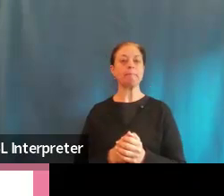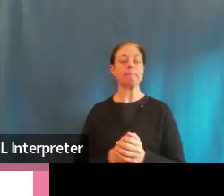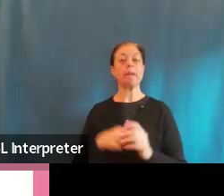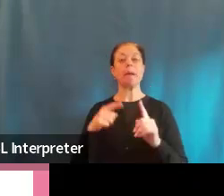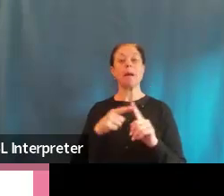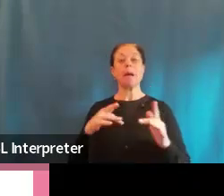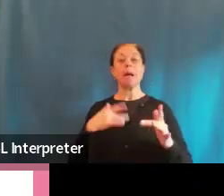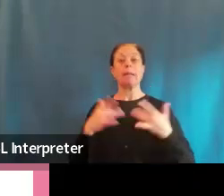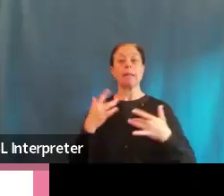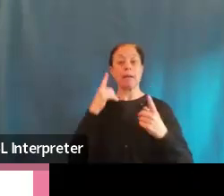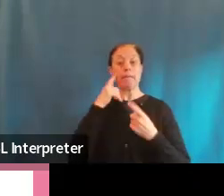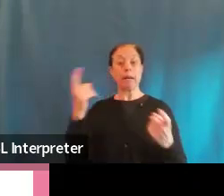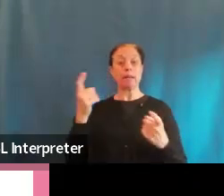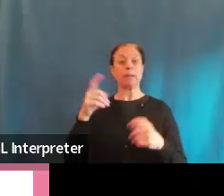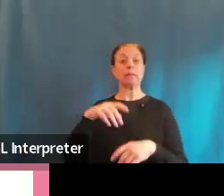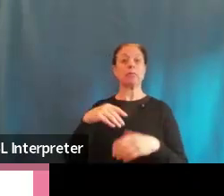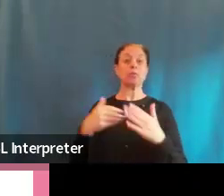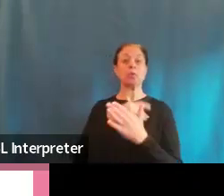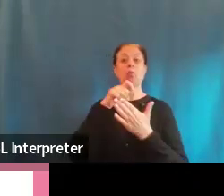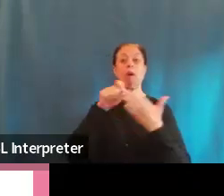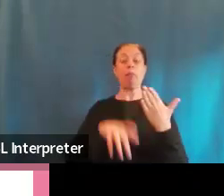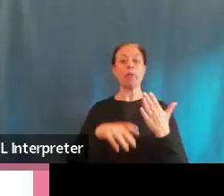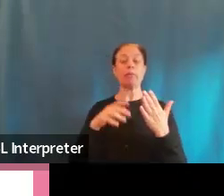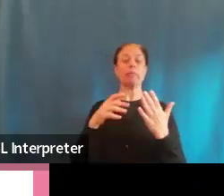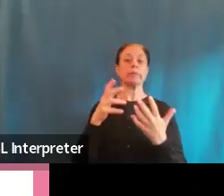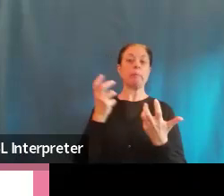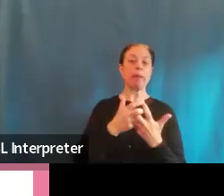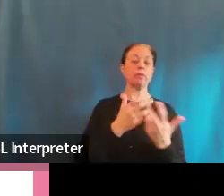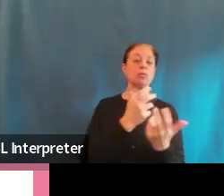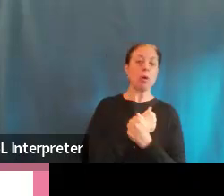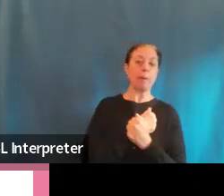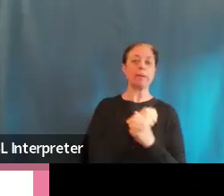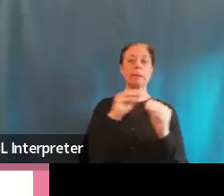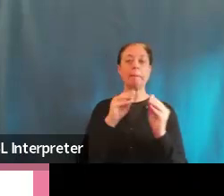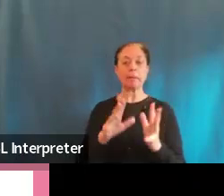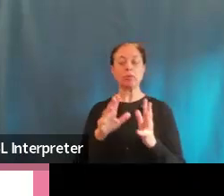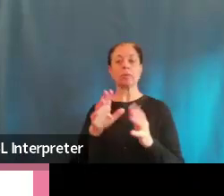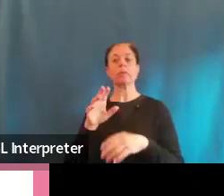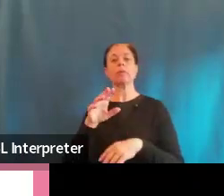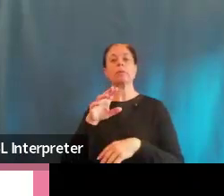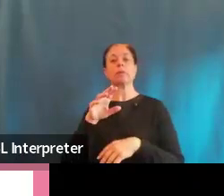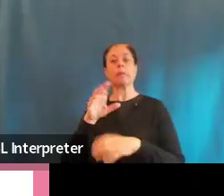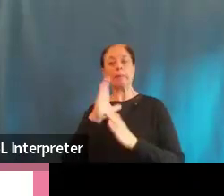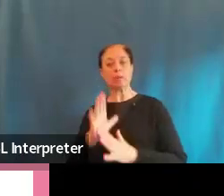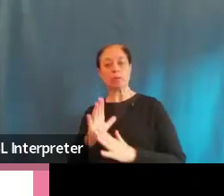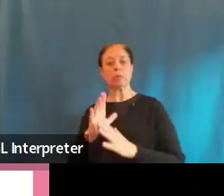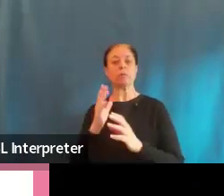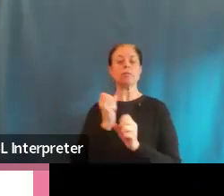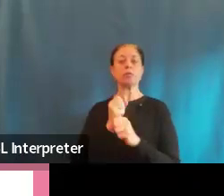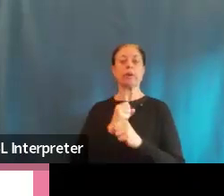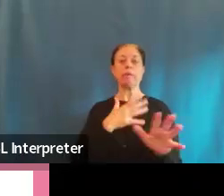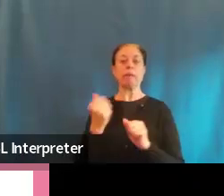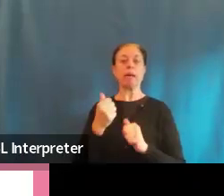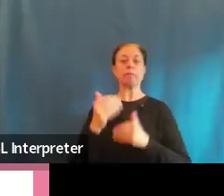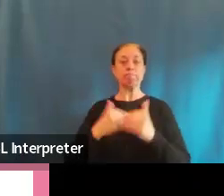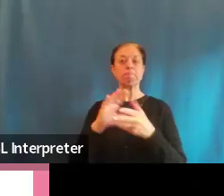This exciting fantasy by a debut author blends romance, mystery, and magic aboard an enchanted train, creating a fast-paced story